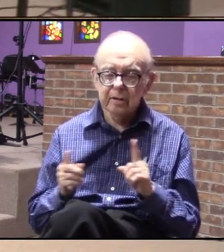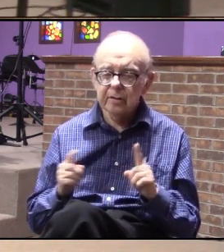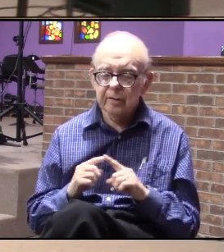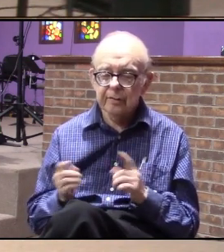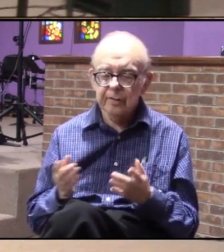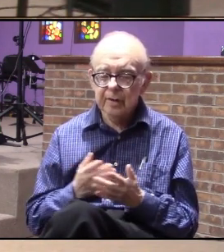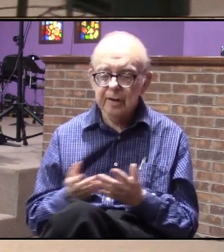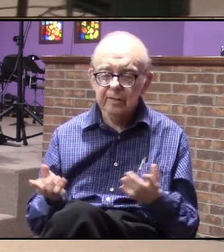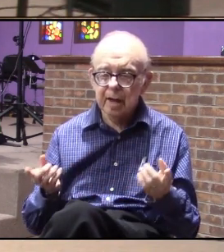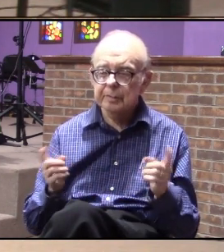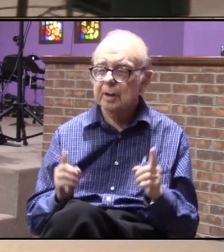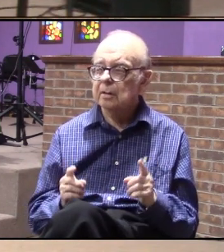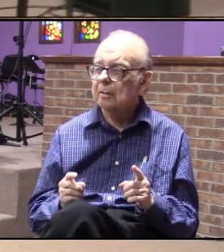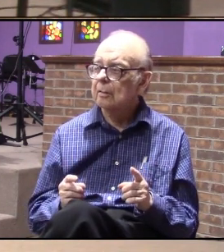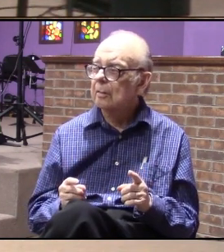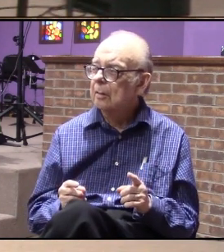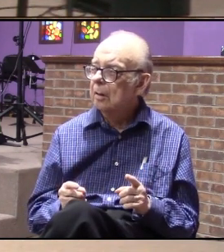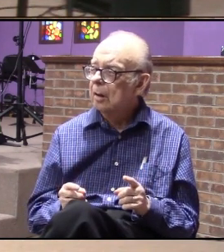things.